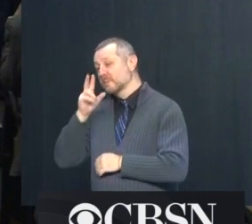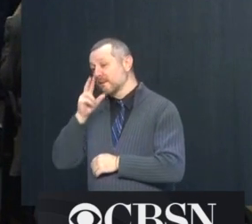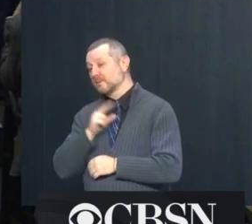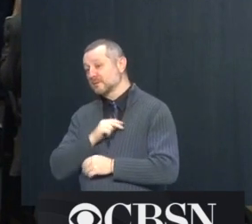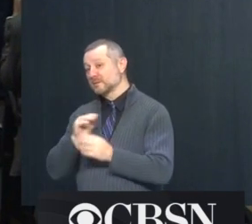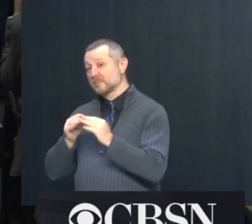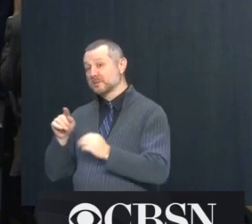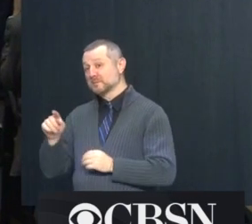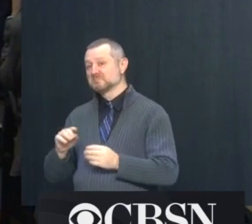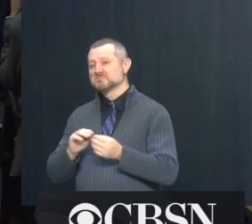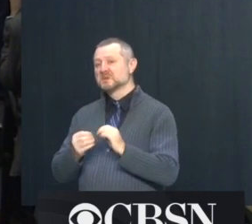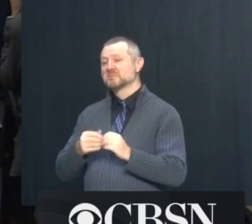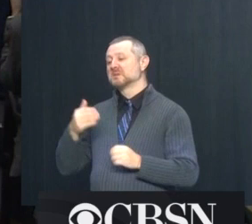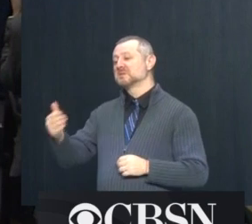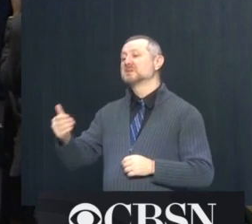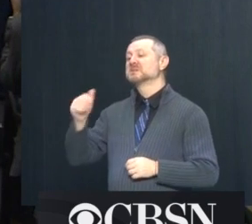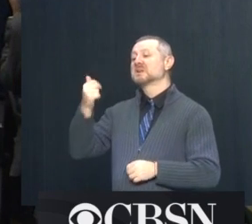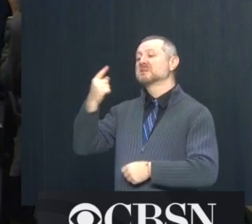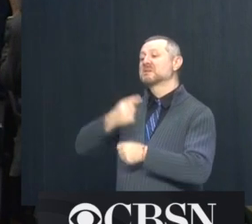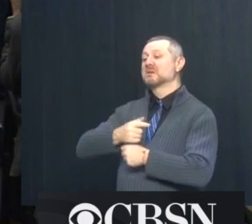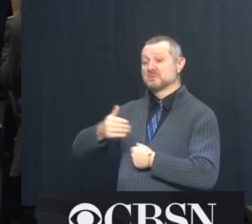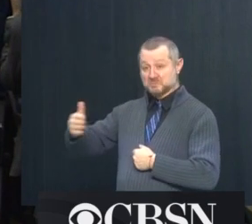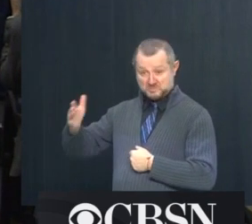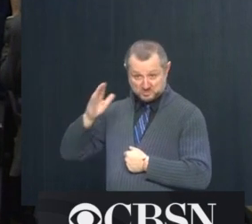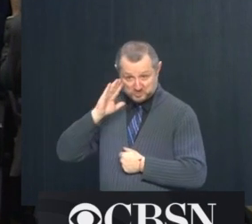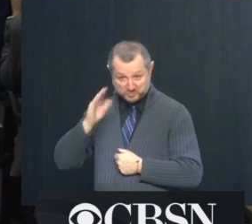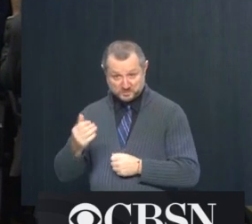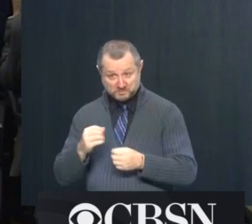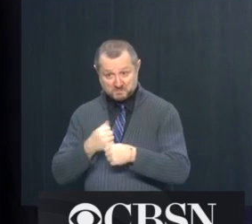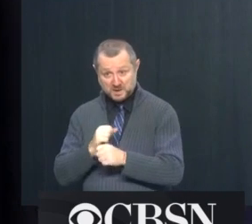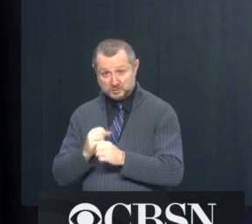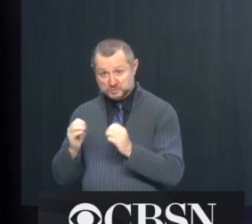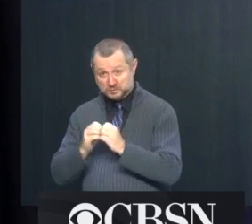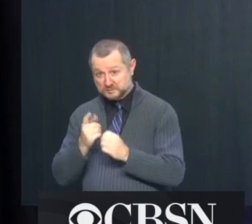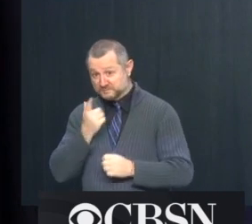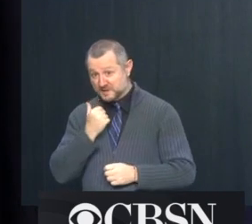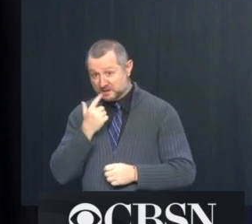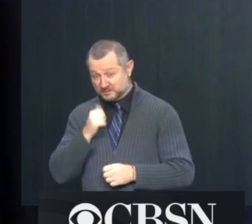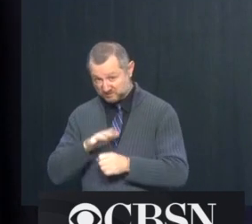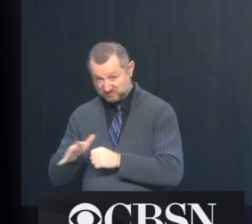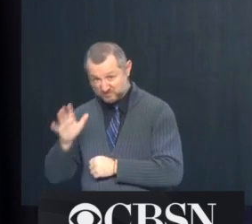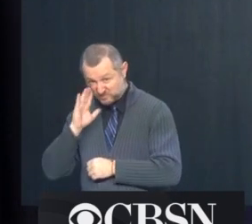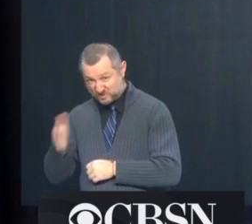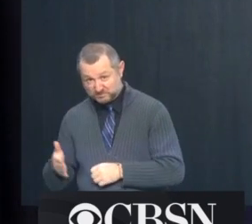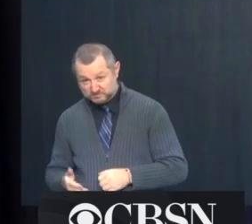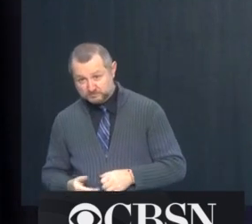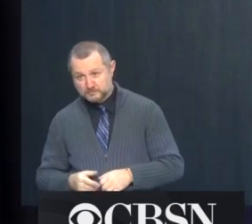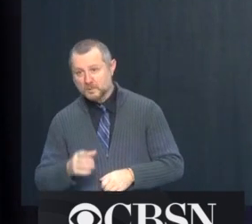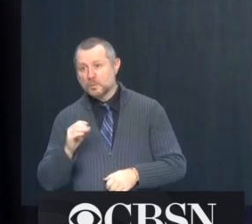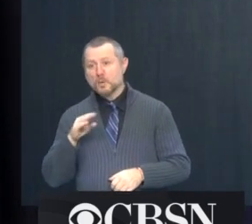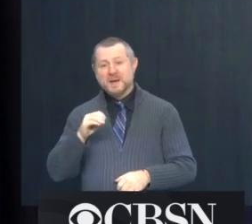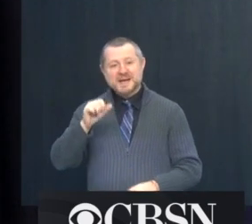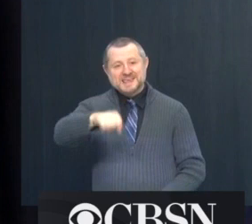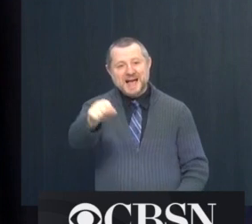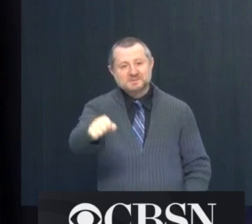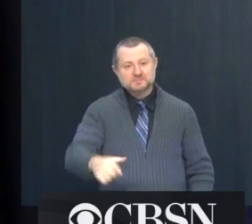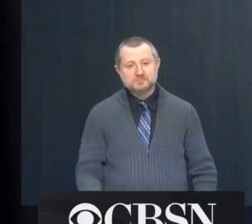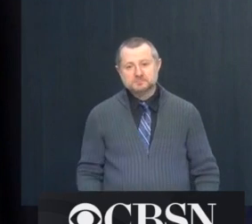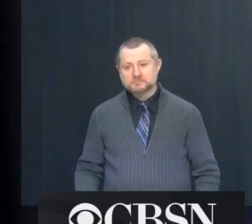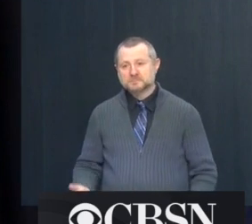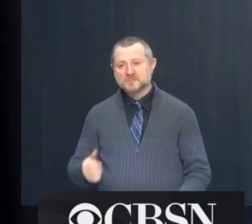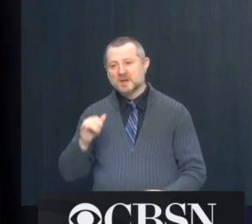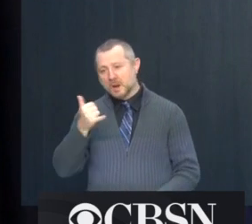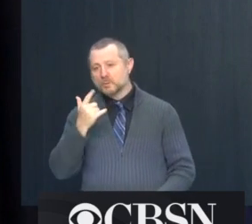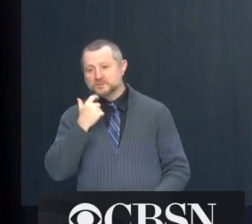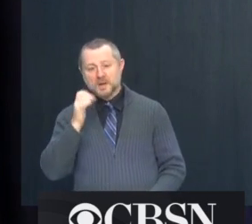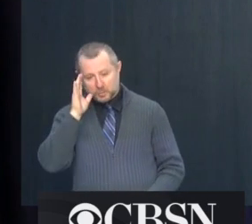10 days from now, that you'll be making more red, orange, and yellow zones around the state? Yeah. And in